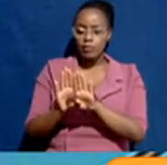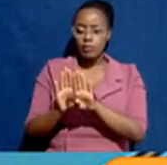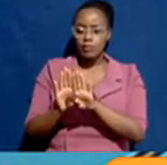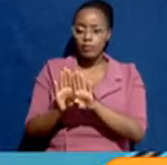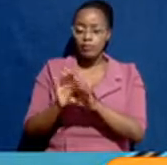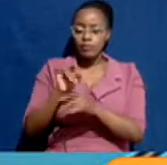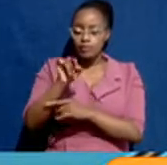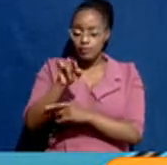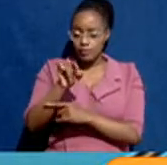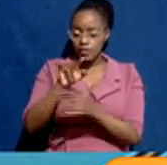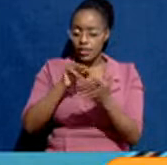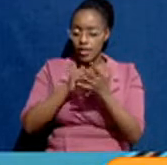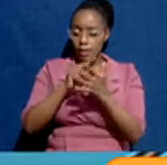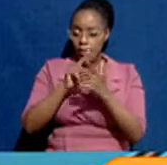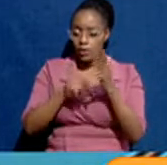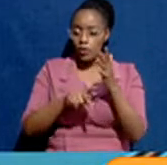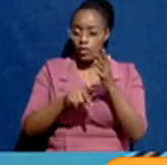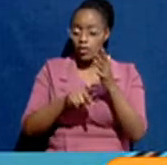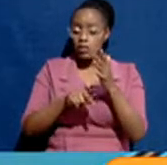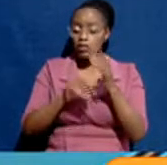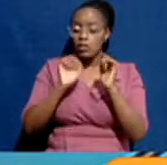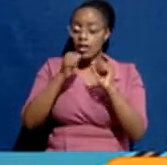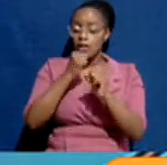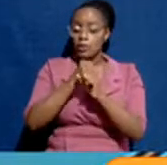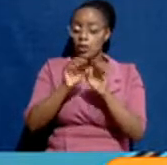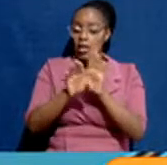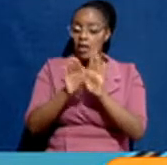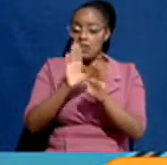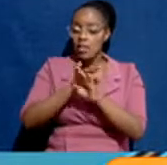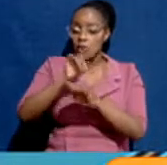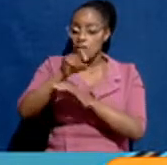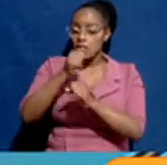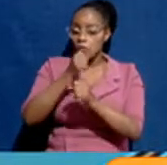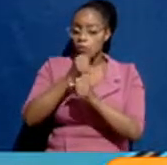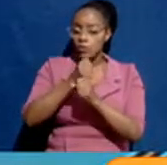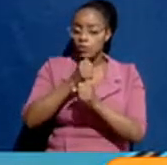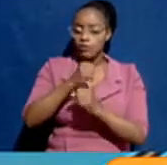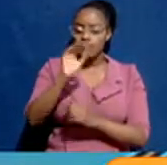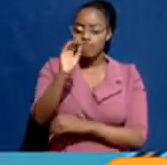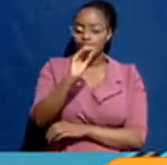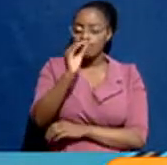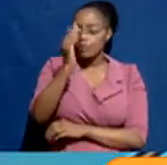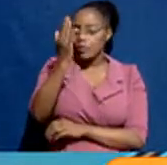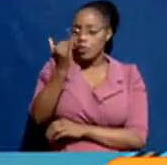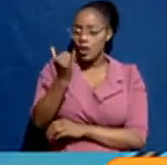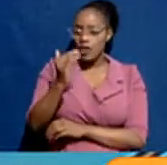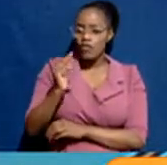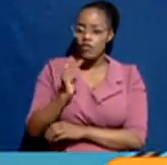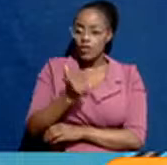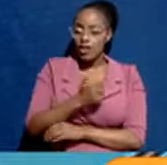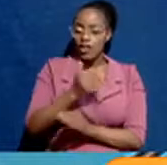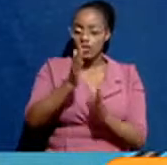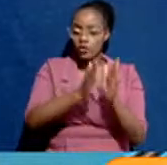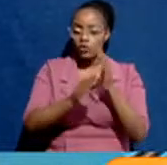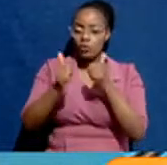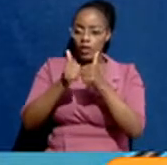That has not meant we are able to do everything that we are supposed to do, because for us to plan